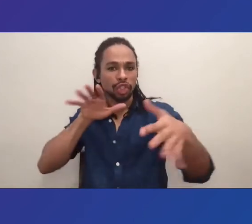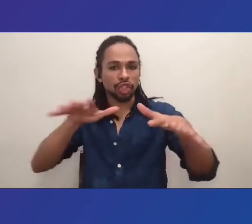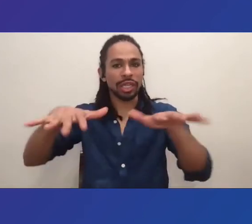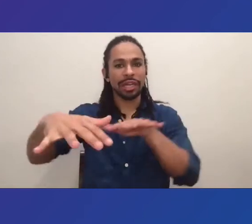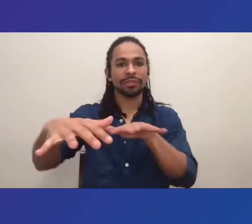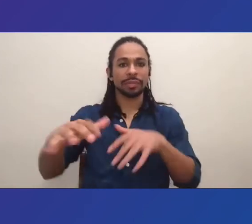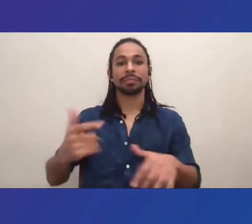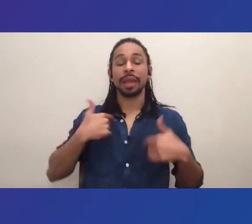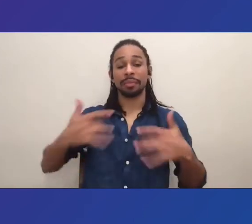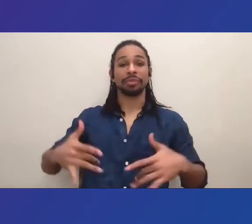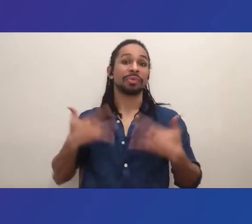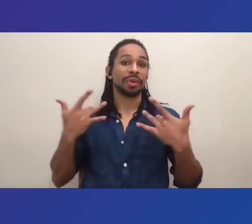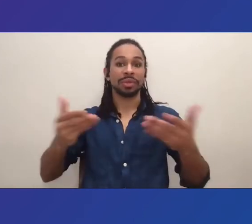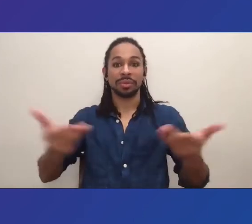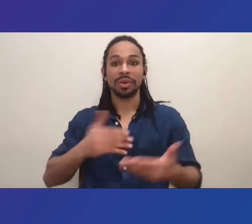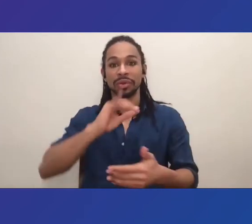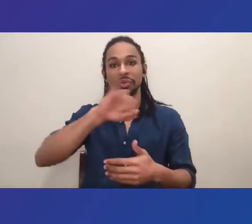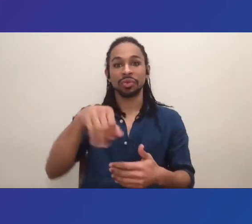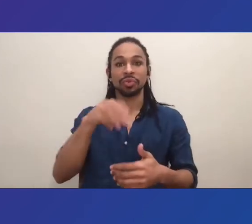as our moderator today.